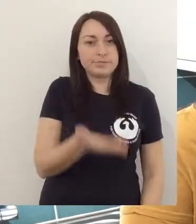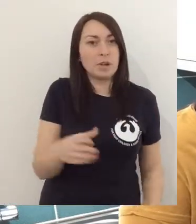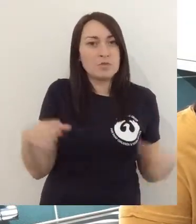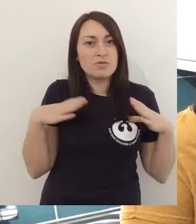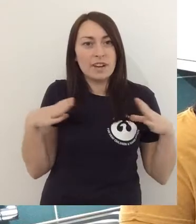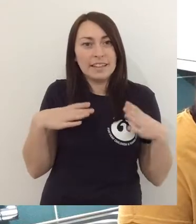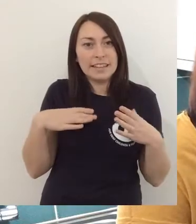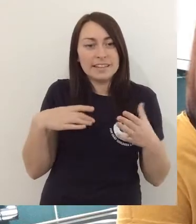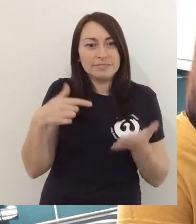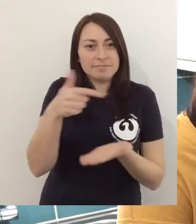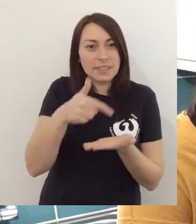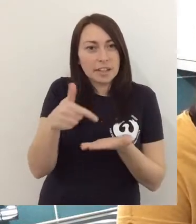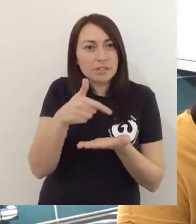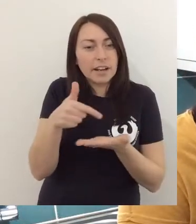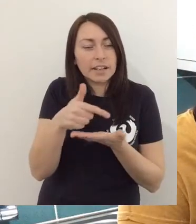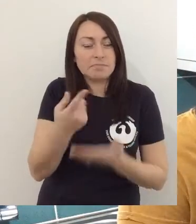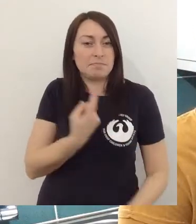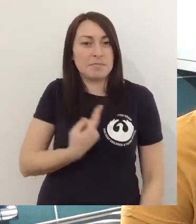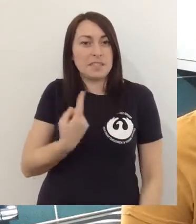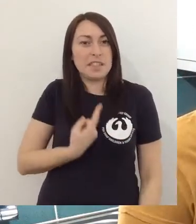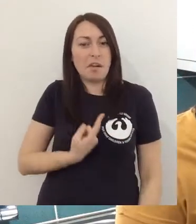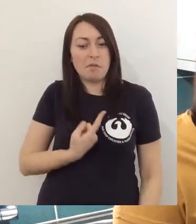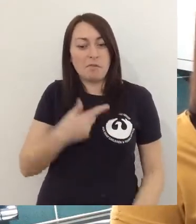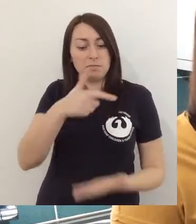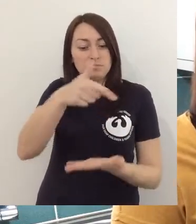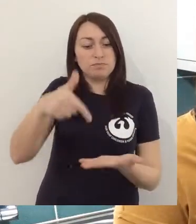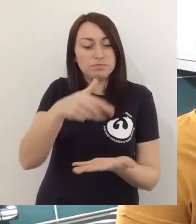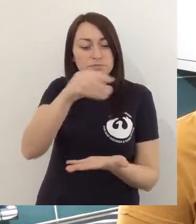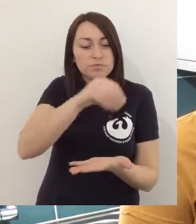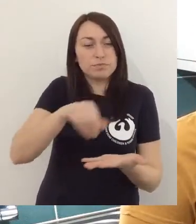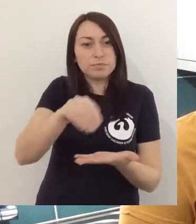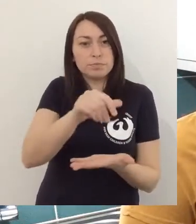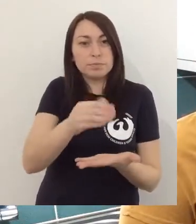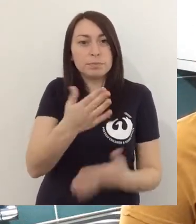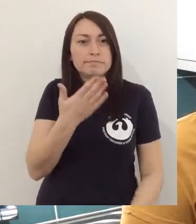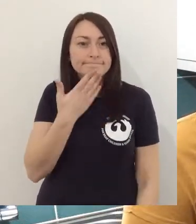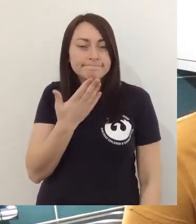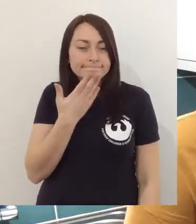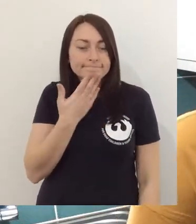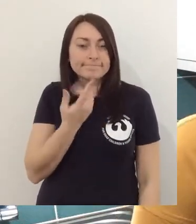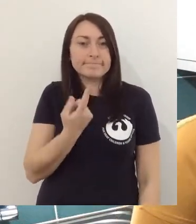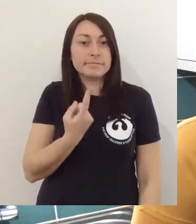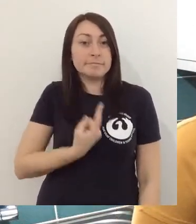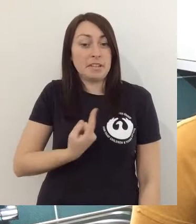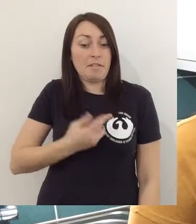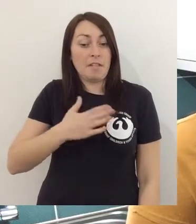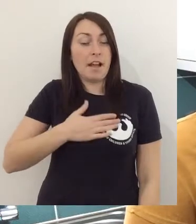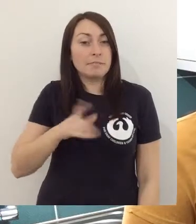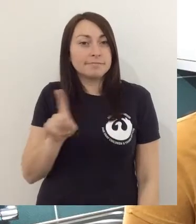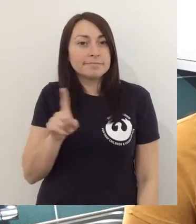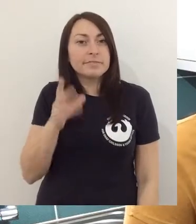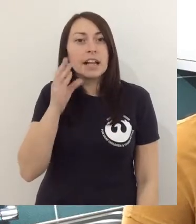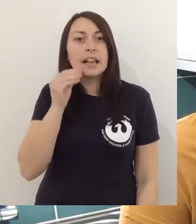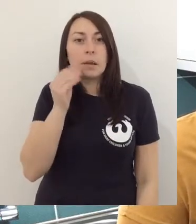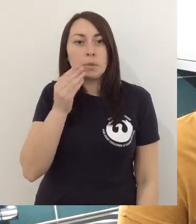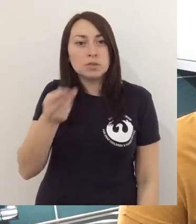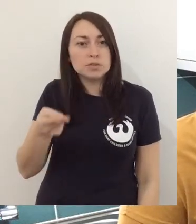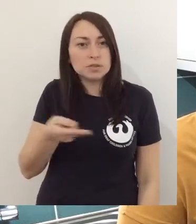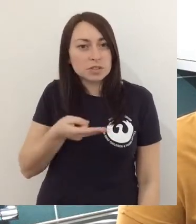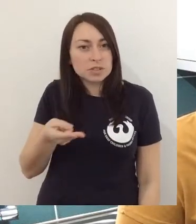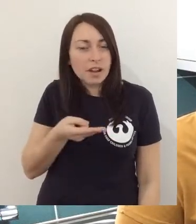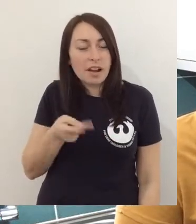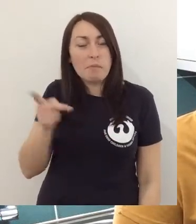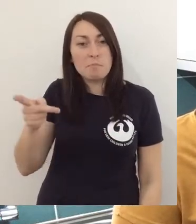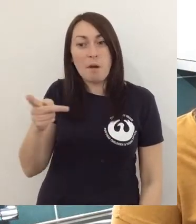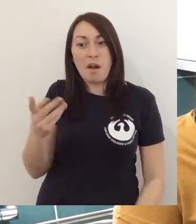once that's come off, we can get ready decorating. Now I have to say, I'm quite boring with my toppings, so I love lemon and sugar, so that's what I'm